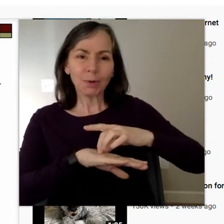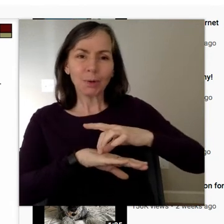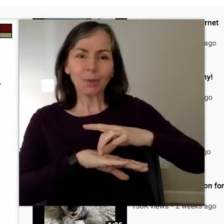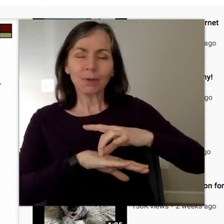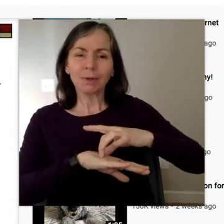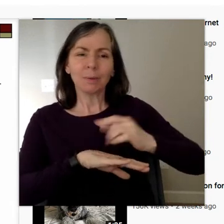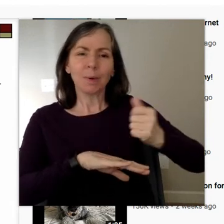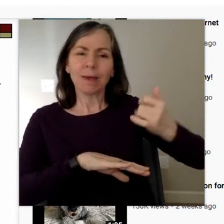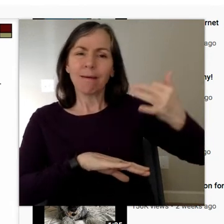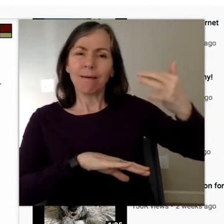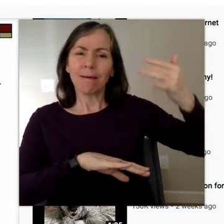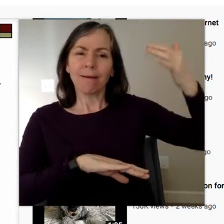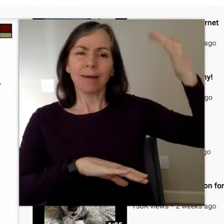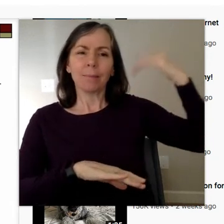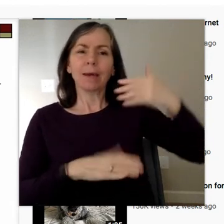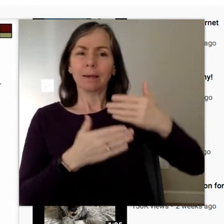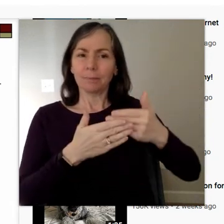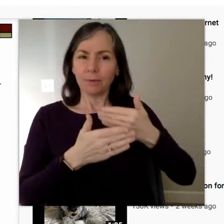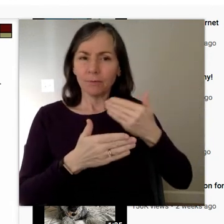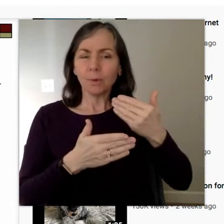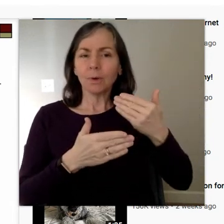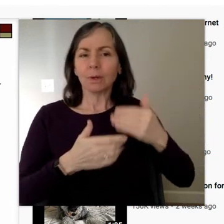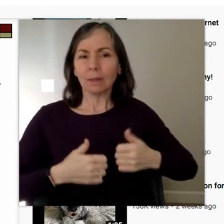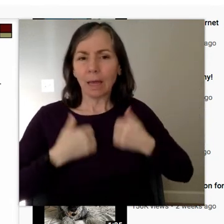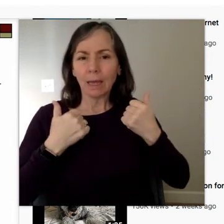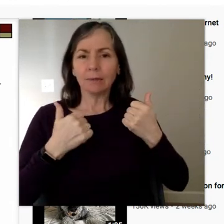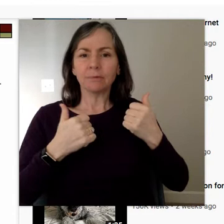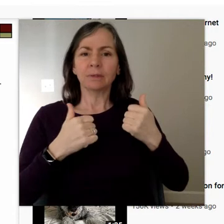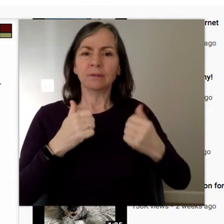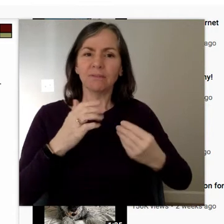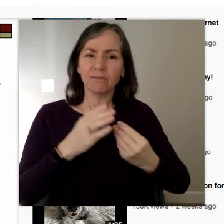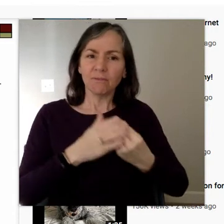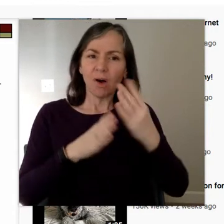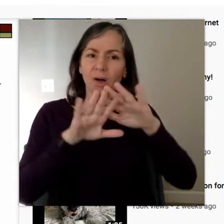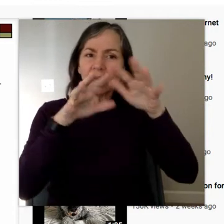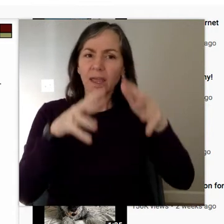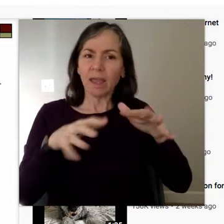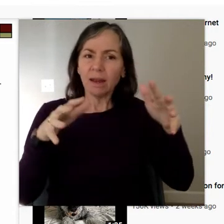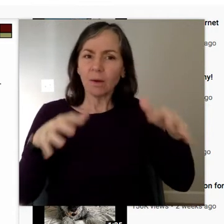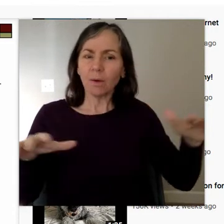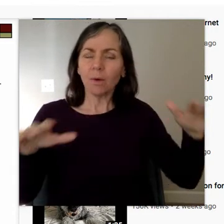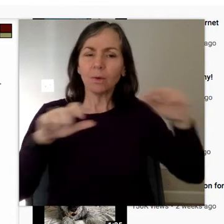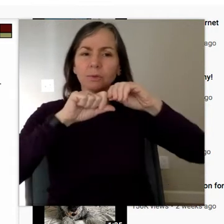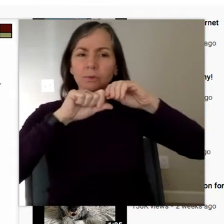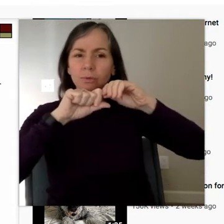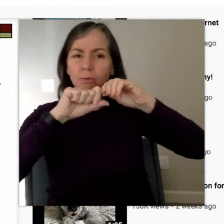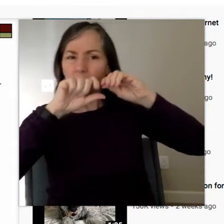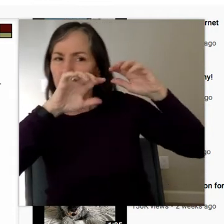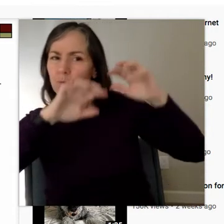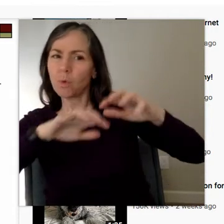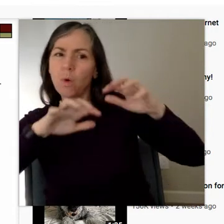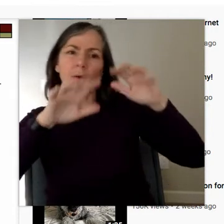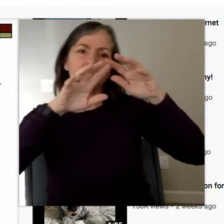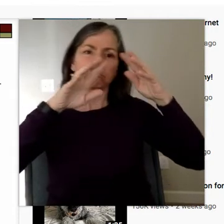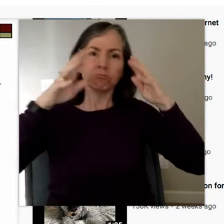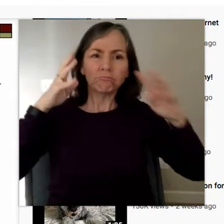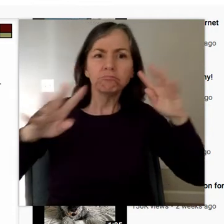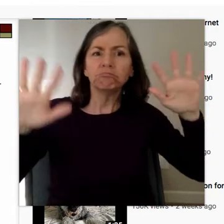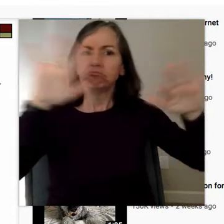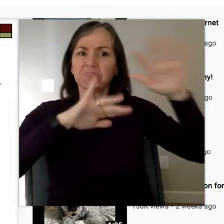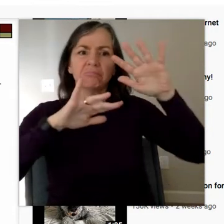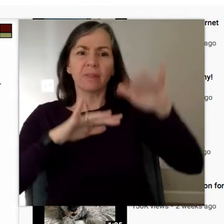was there. Lots of volcanoes and storms, and it was not a good place for life yet.